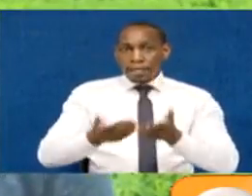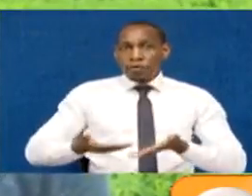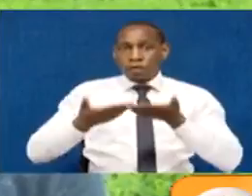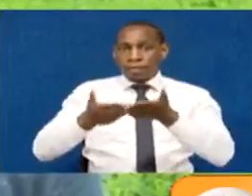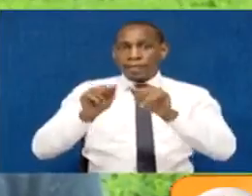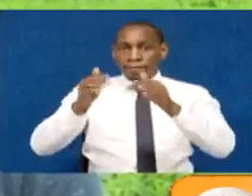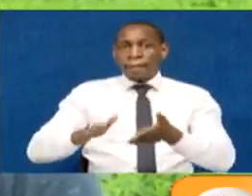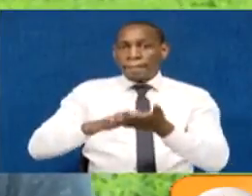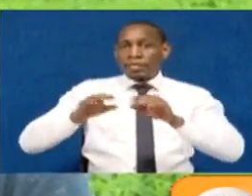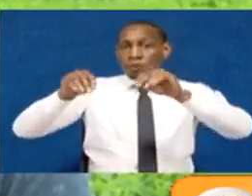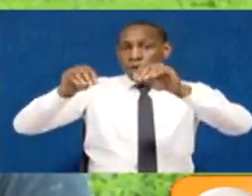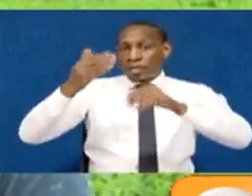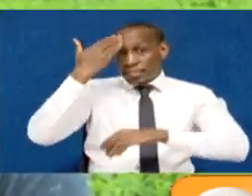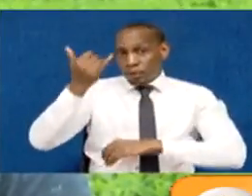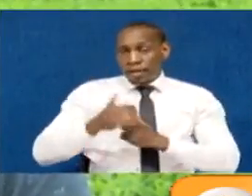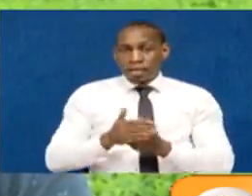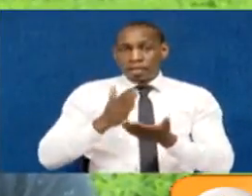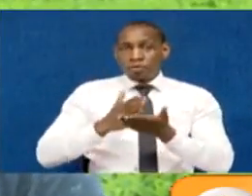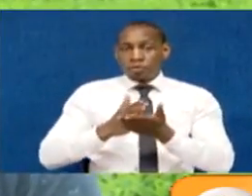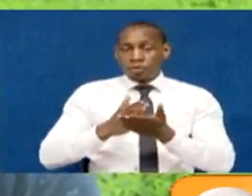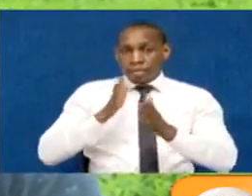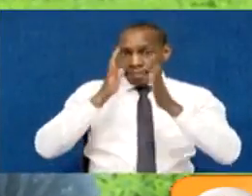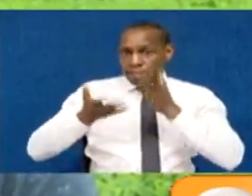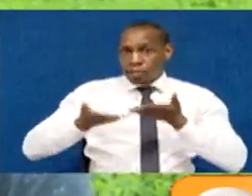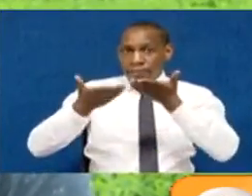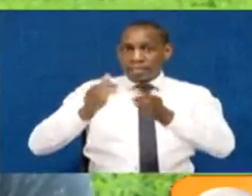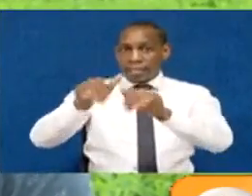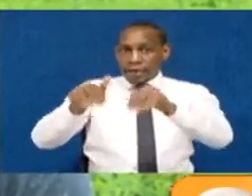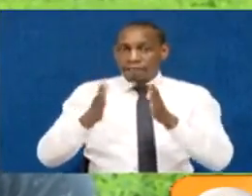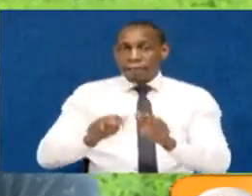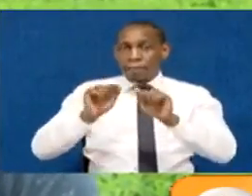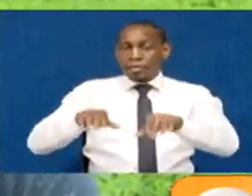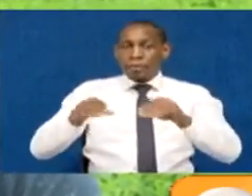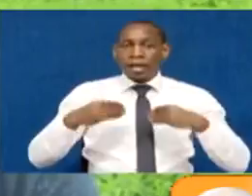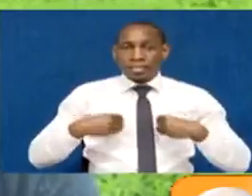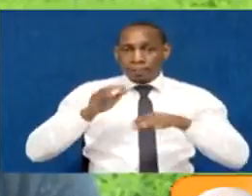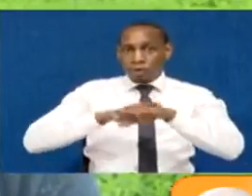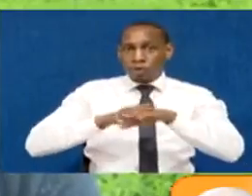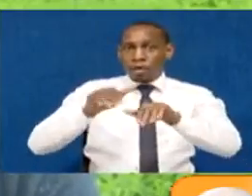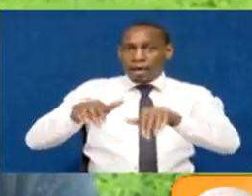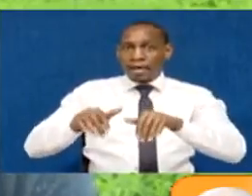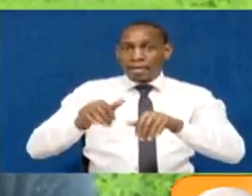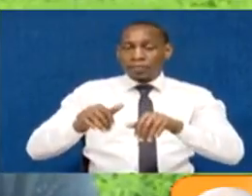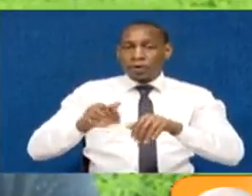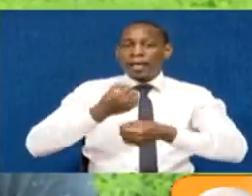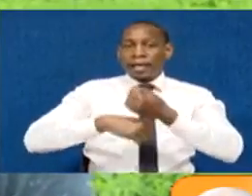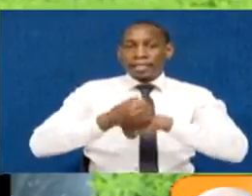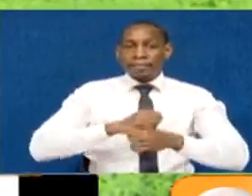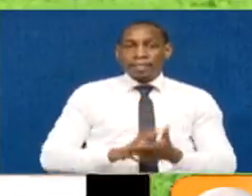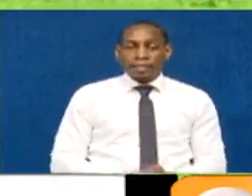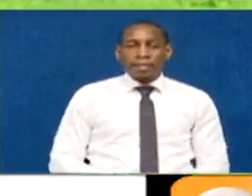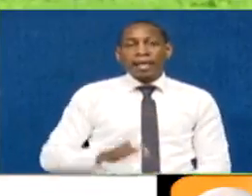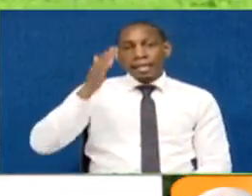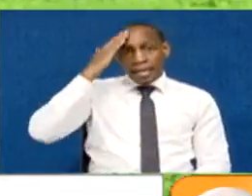farmer based on quality so that it incentivizes the growers to be able to adopt good agricultural practices.